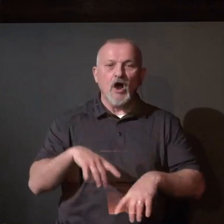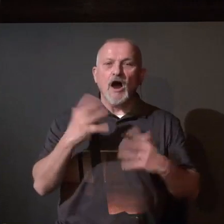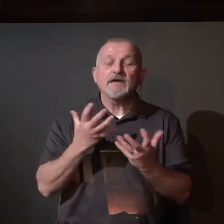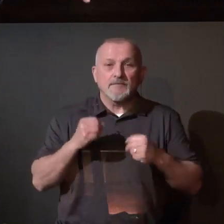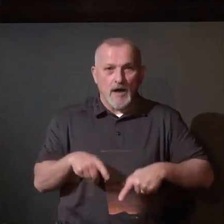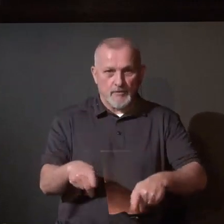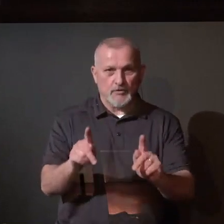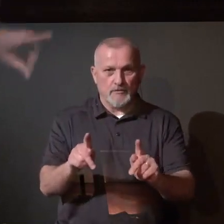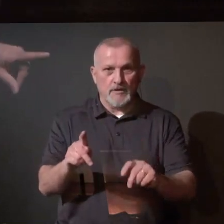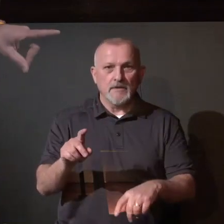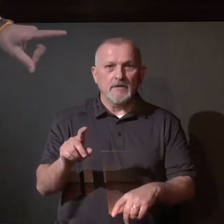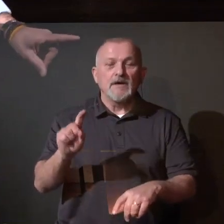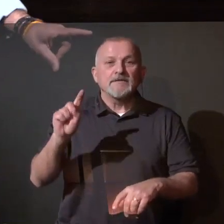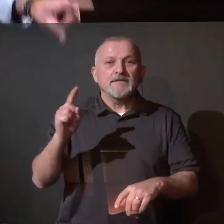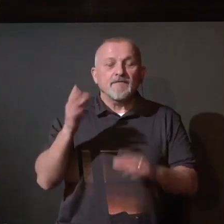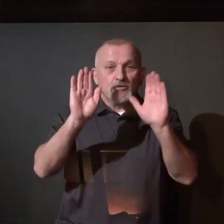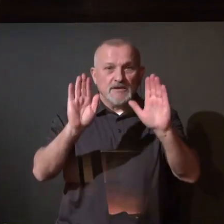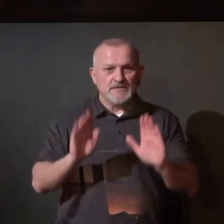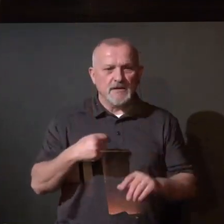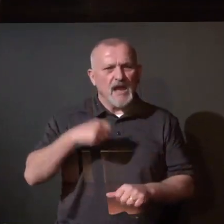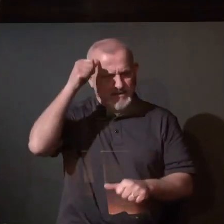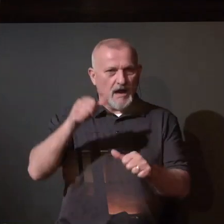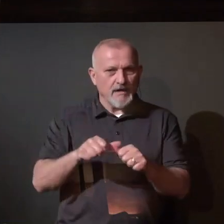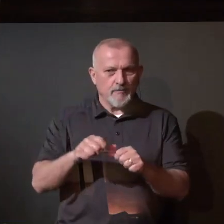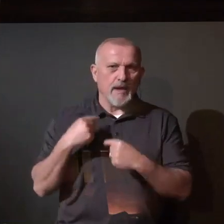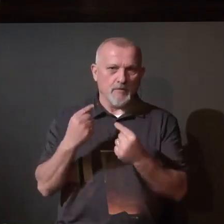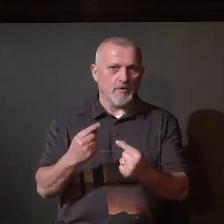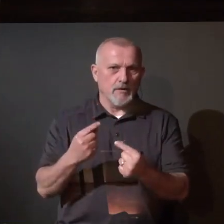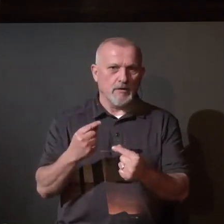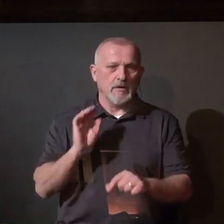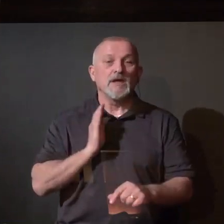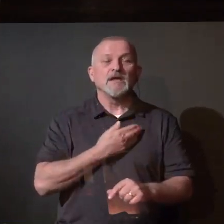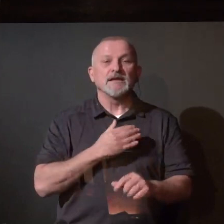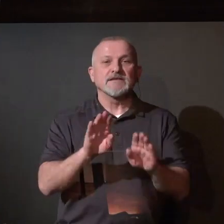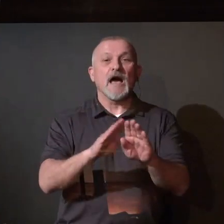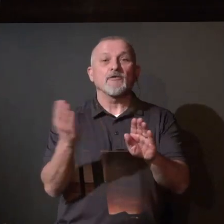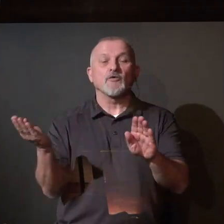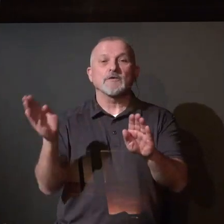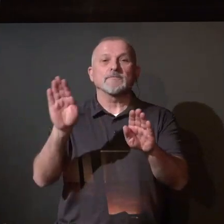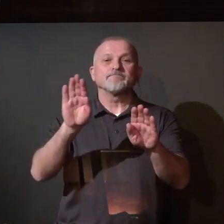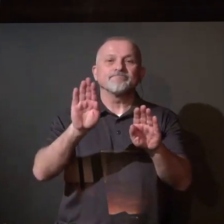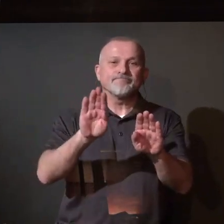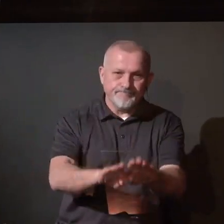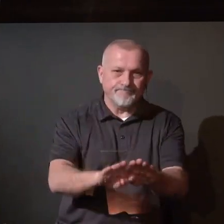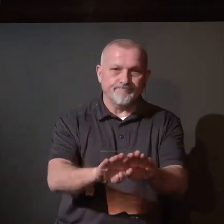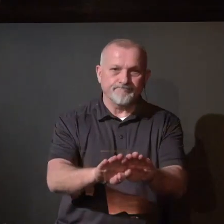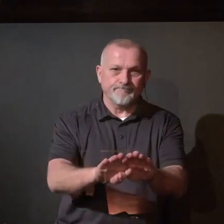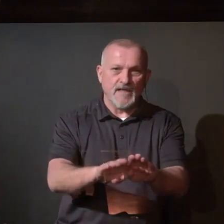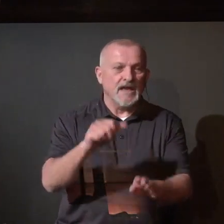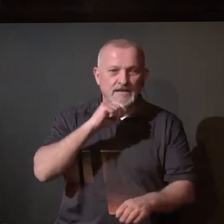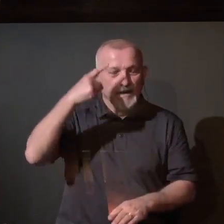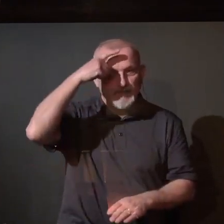very first Sunday that I can remember that it is, we've shut our doors, not due to weather, that today when